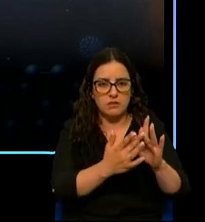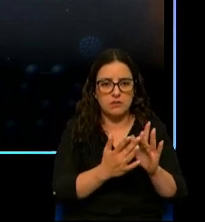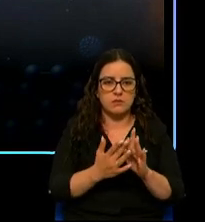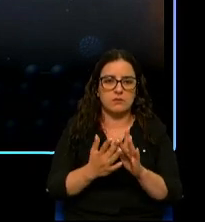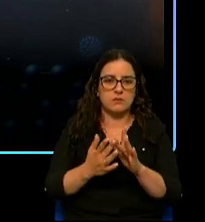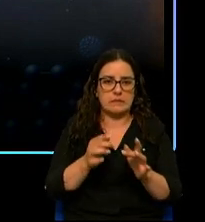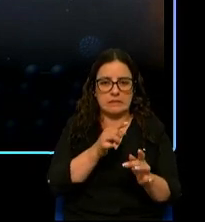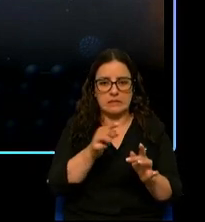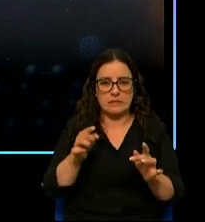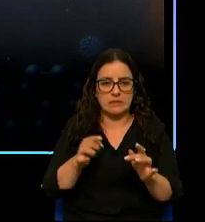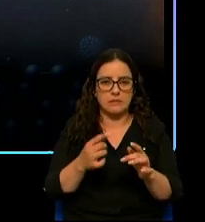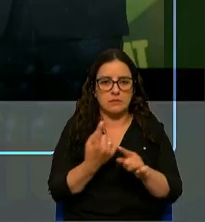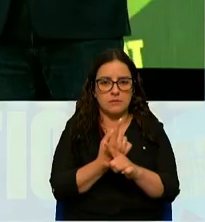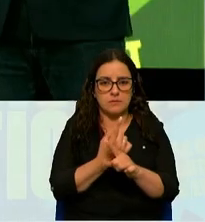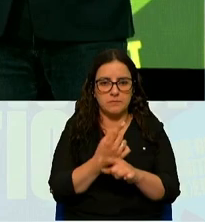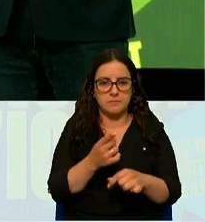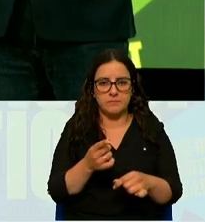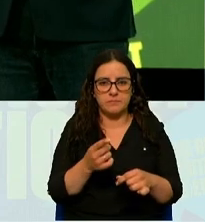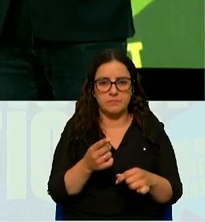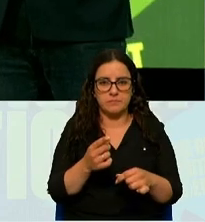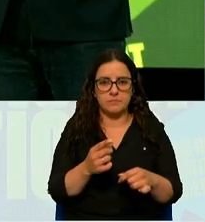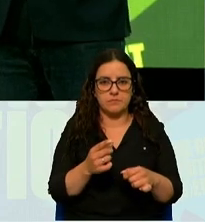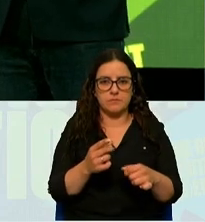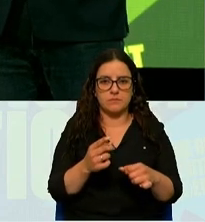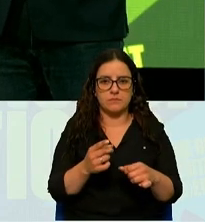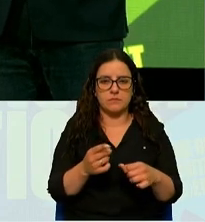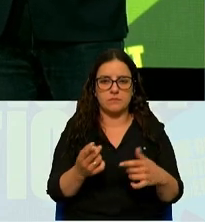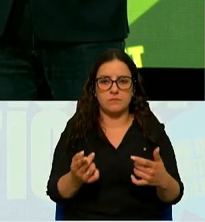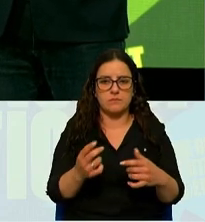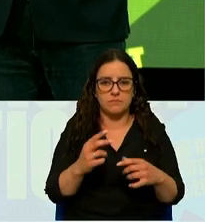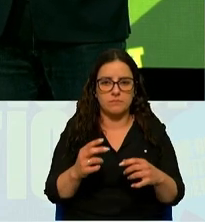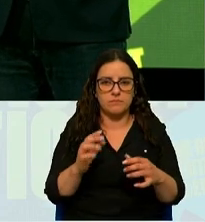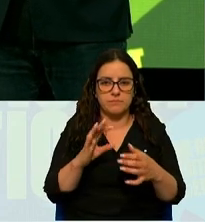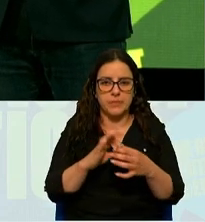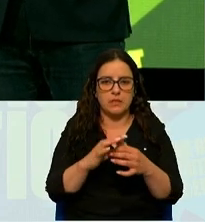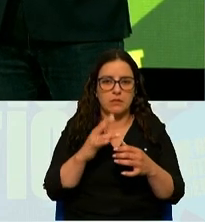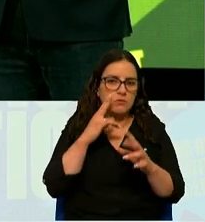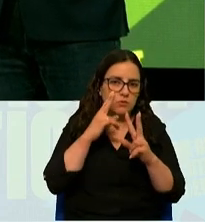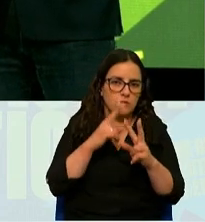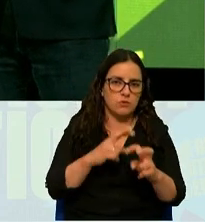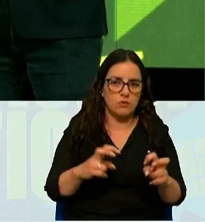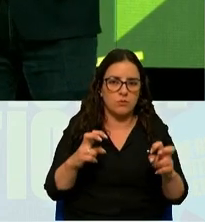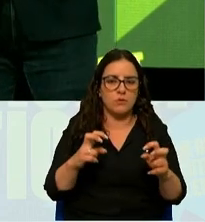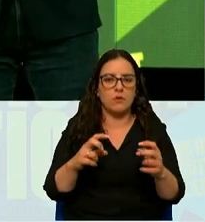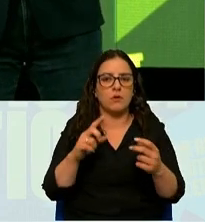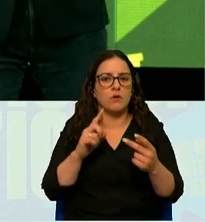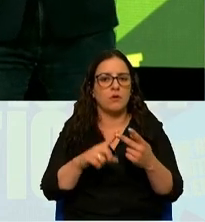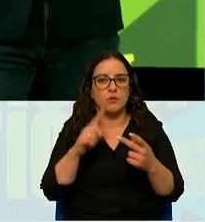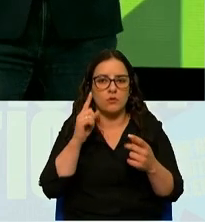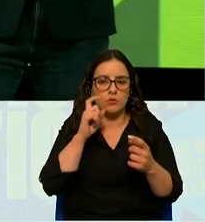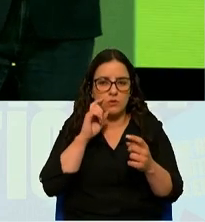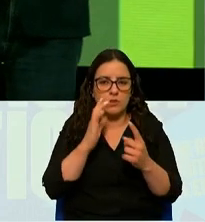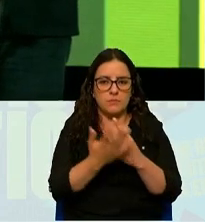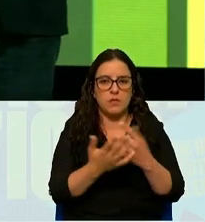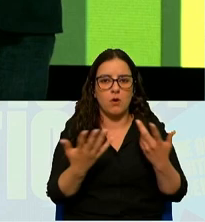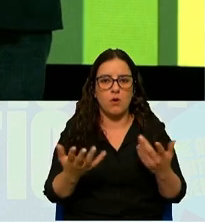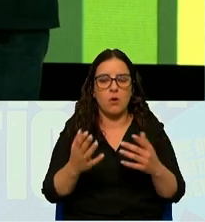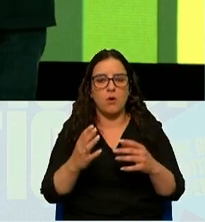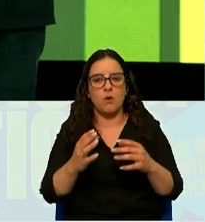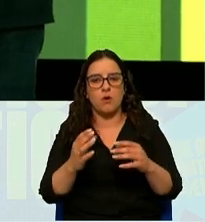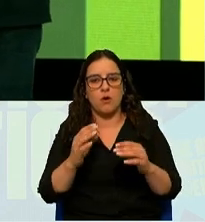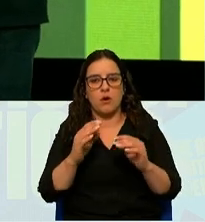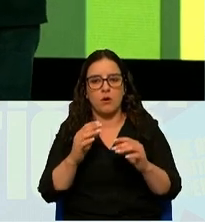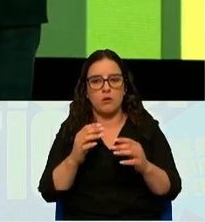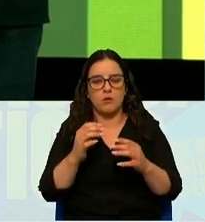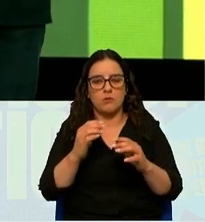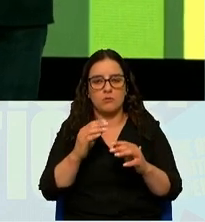potential for things like drug discovery, or sustainability, or food supply. So on the